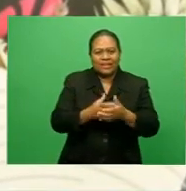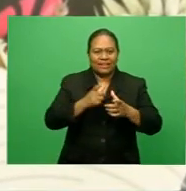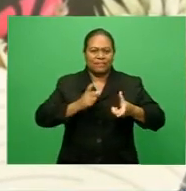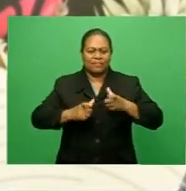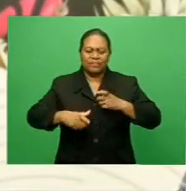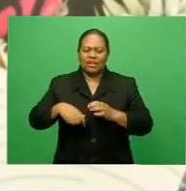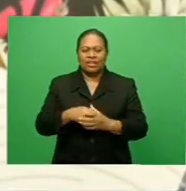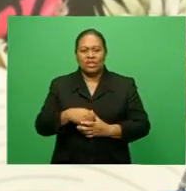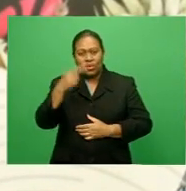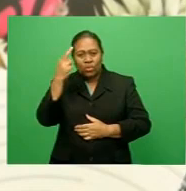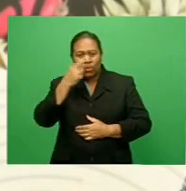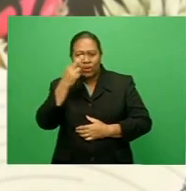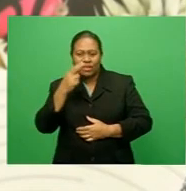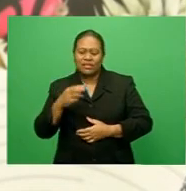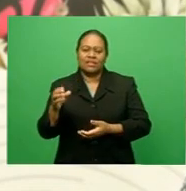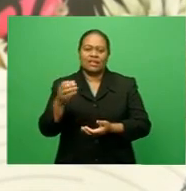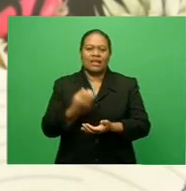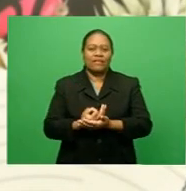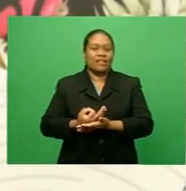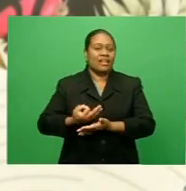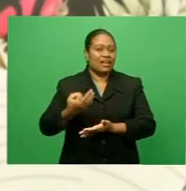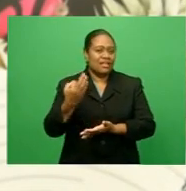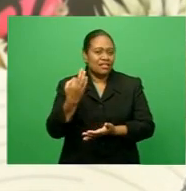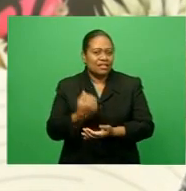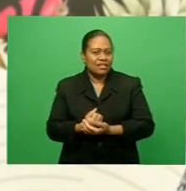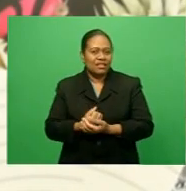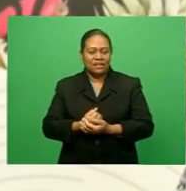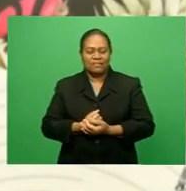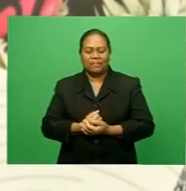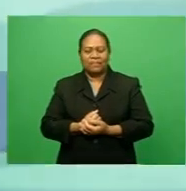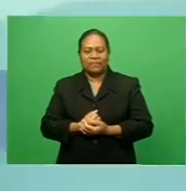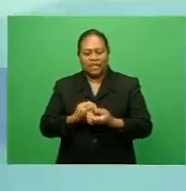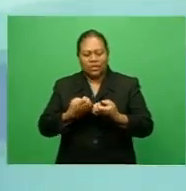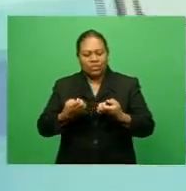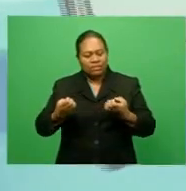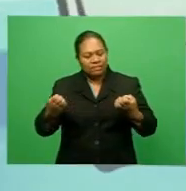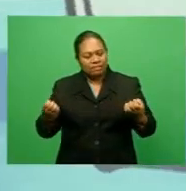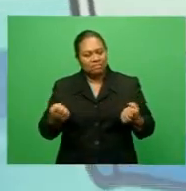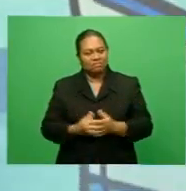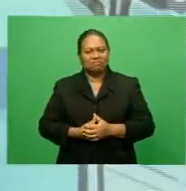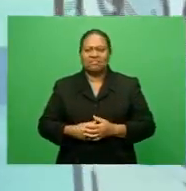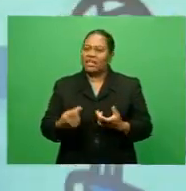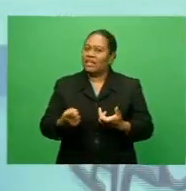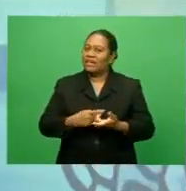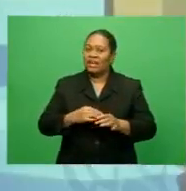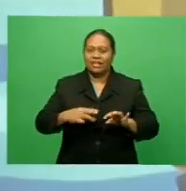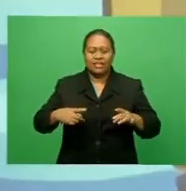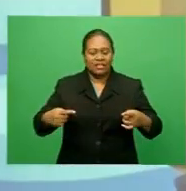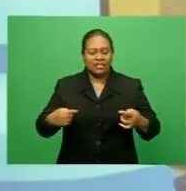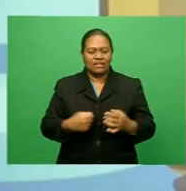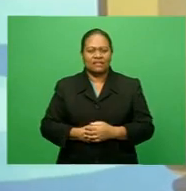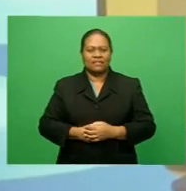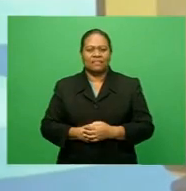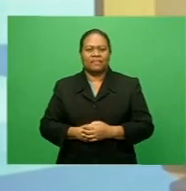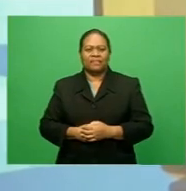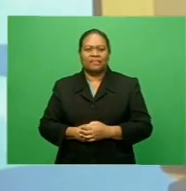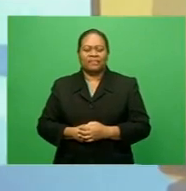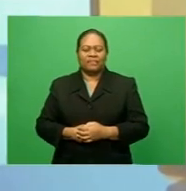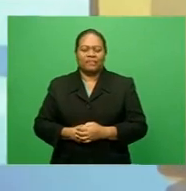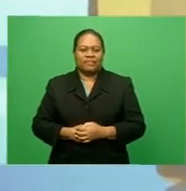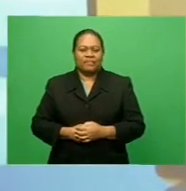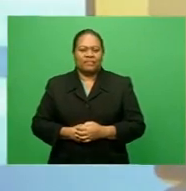disaster risk financing instruments such as parametric insurance. The idea is that these financial